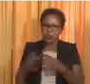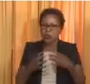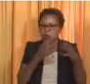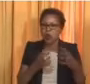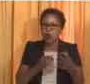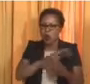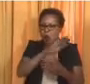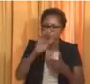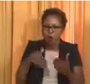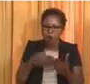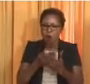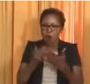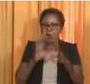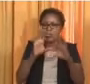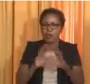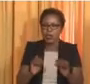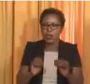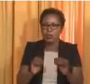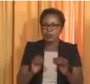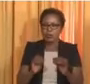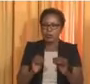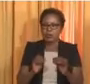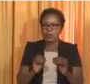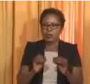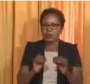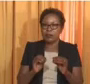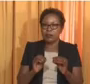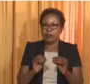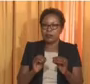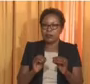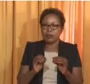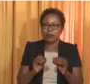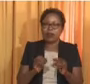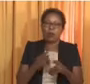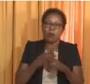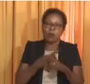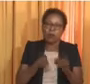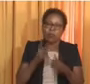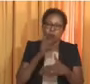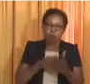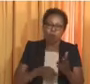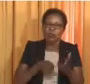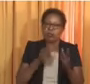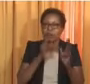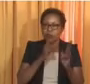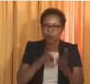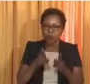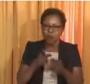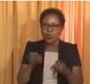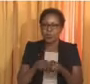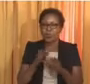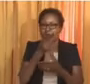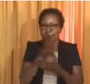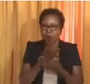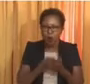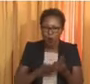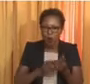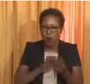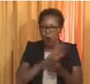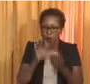on several chapters of the Constitution. The common denominator is that they are focused on the